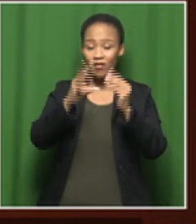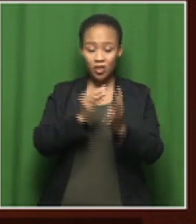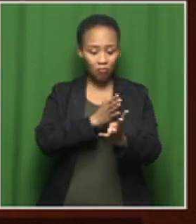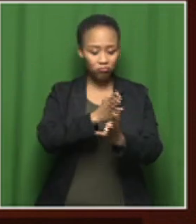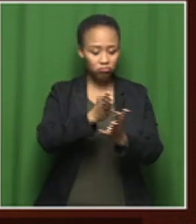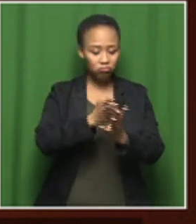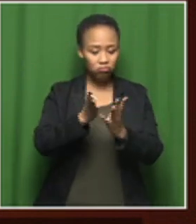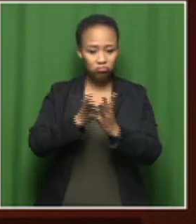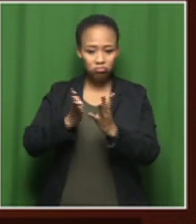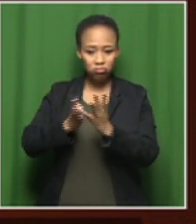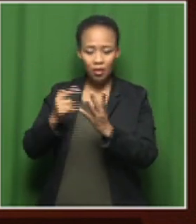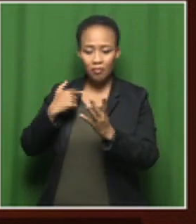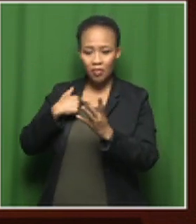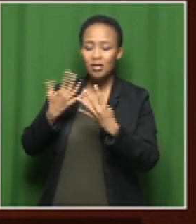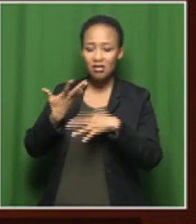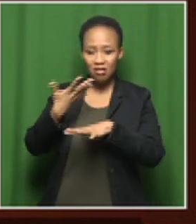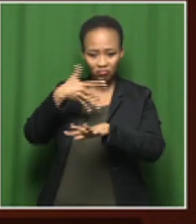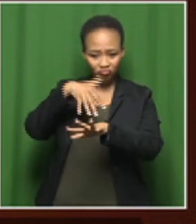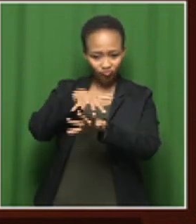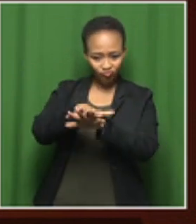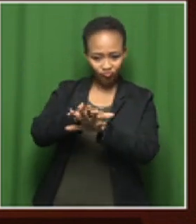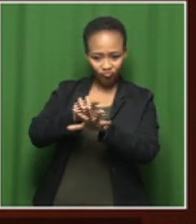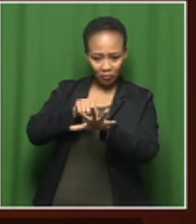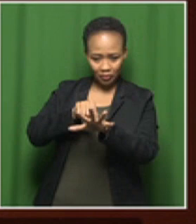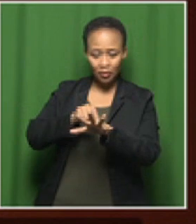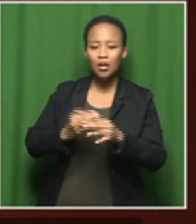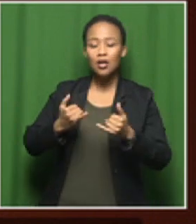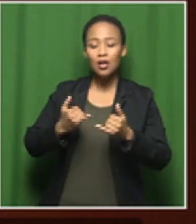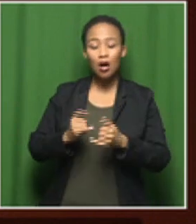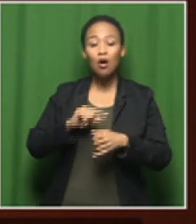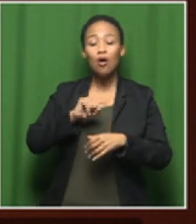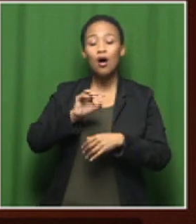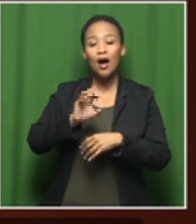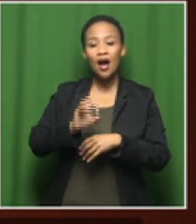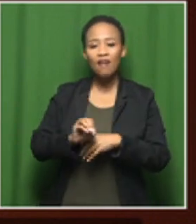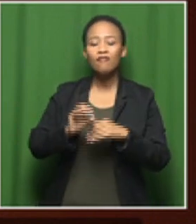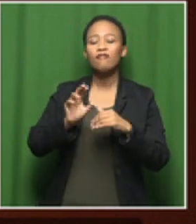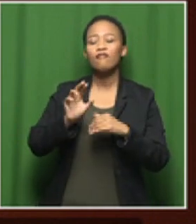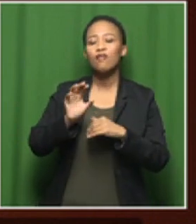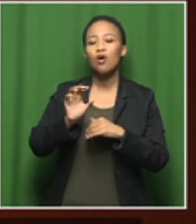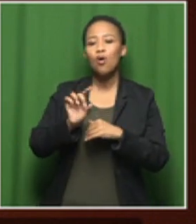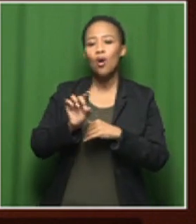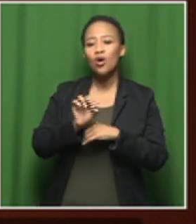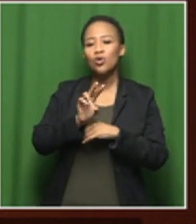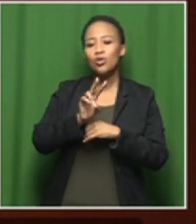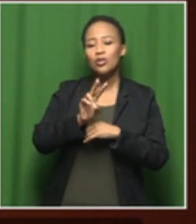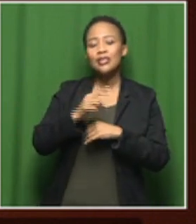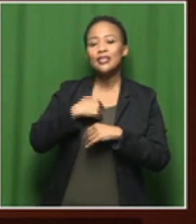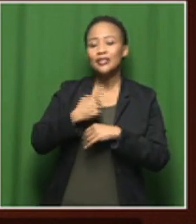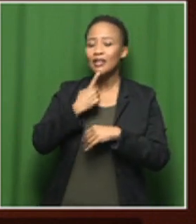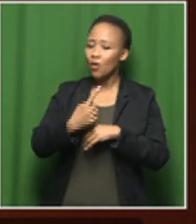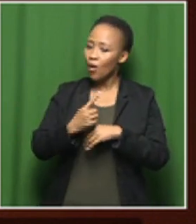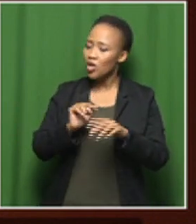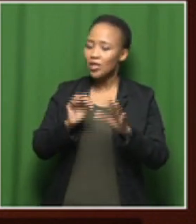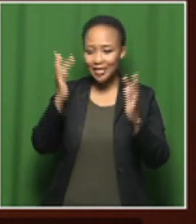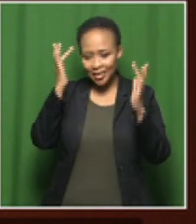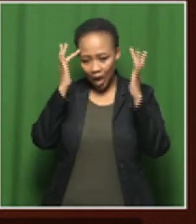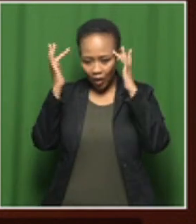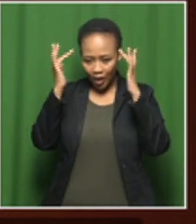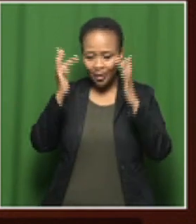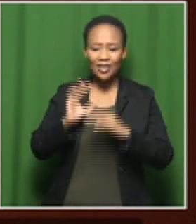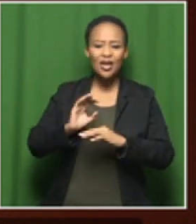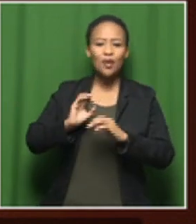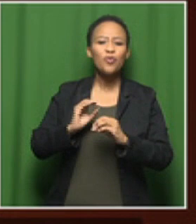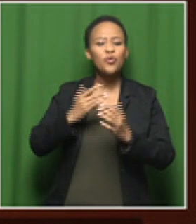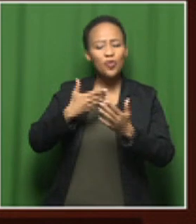elements into the actual silhouette. So unlike past editions, which were more tinty, one is belted, and you